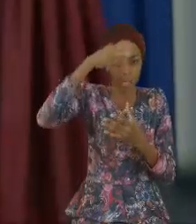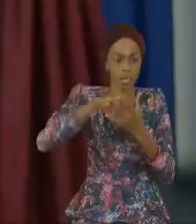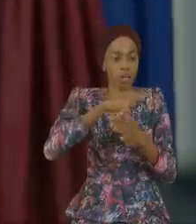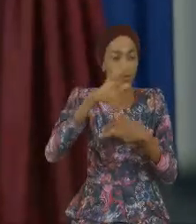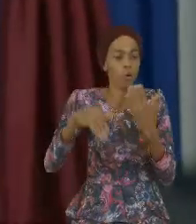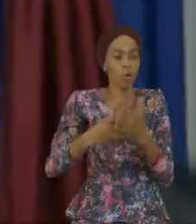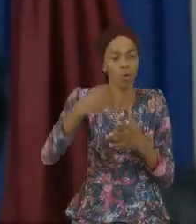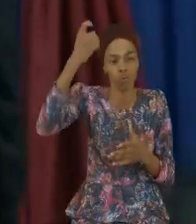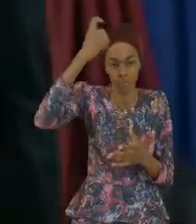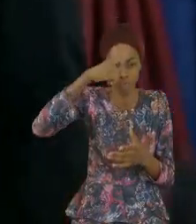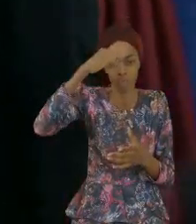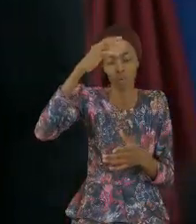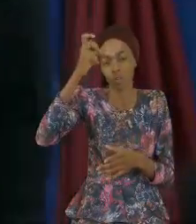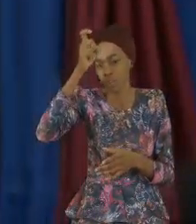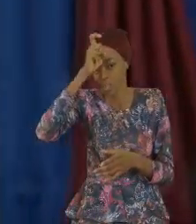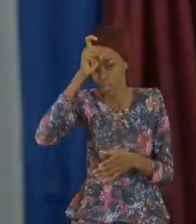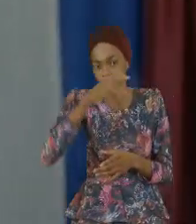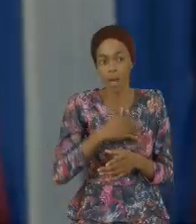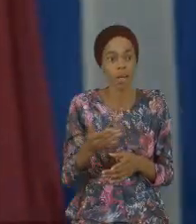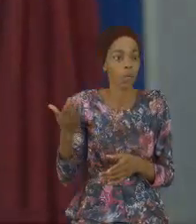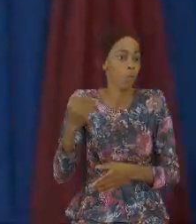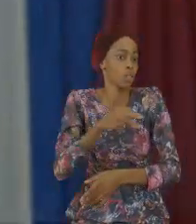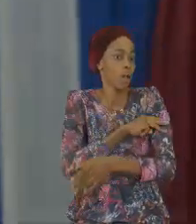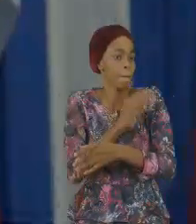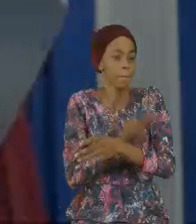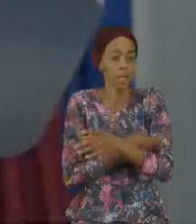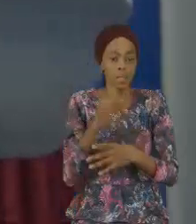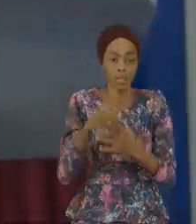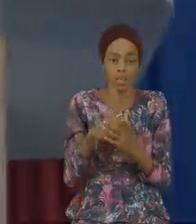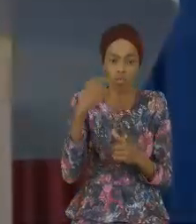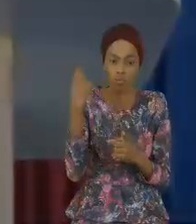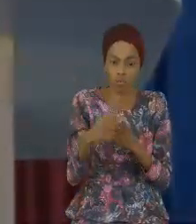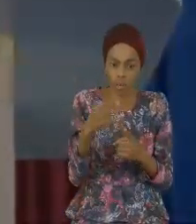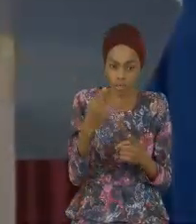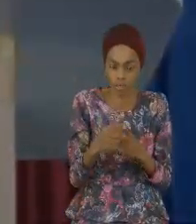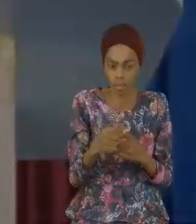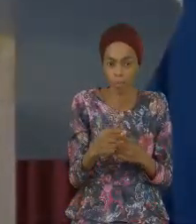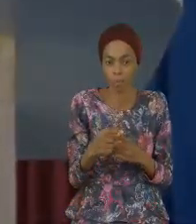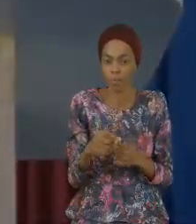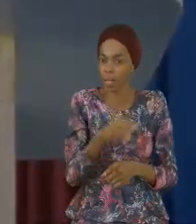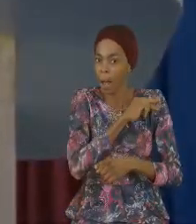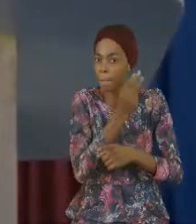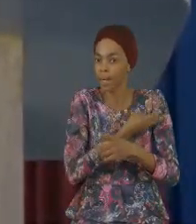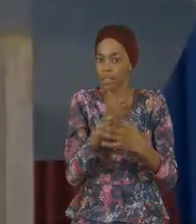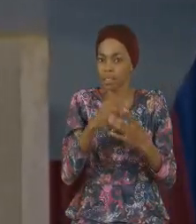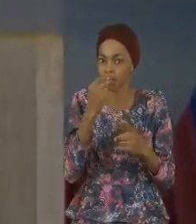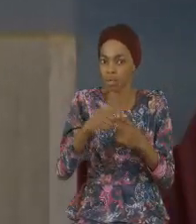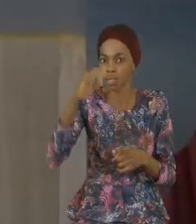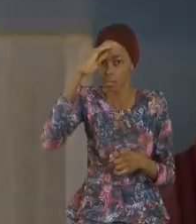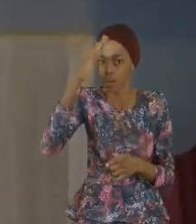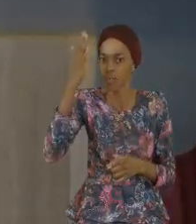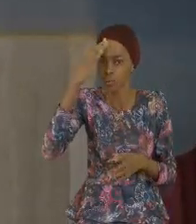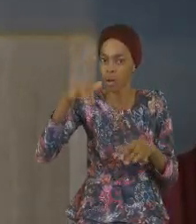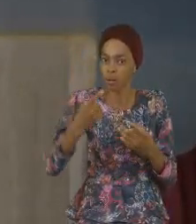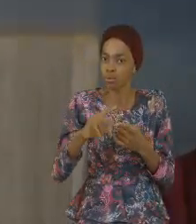of the Egyptians, and he was mighty in words, mighty in words. The man knew how to use